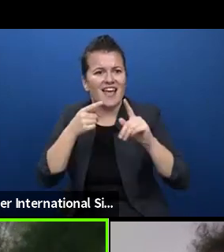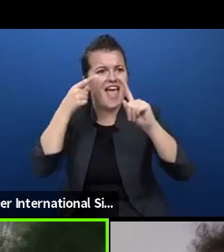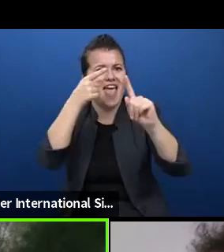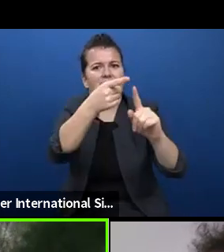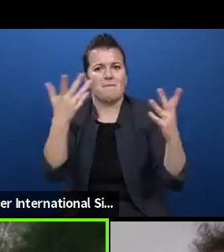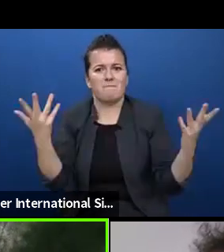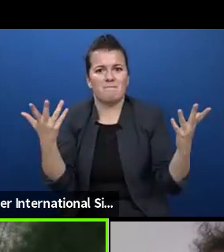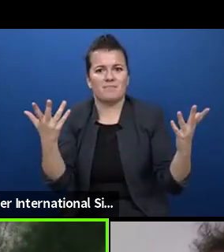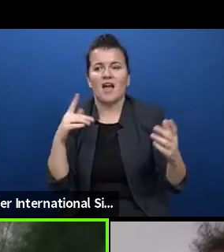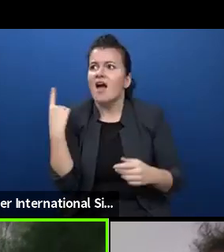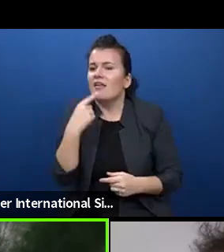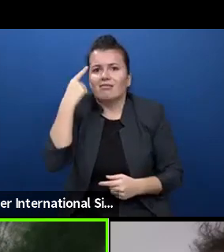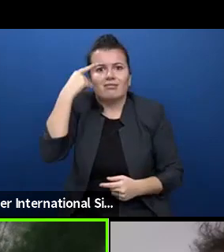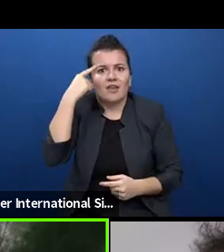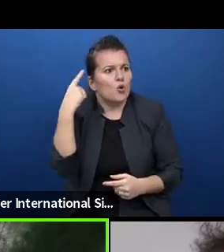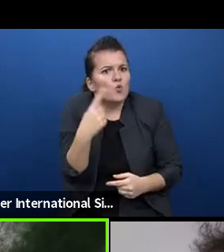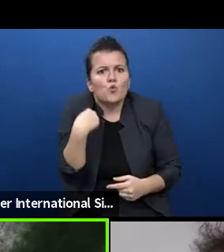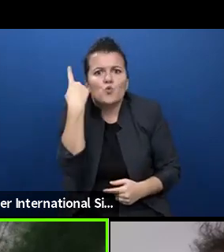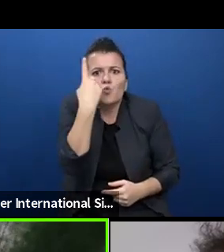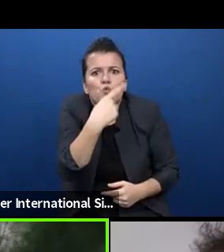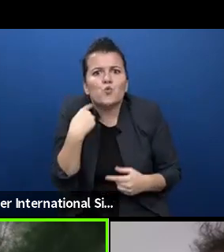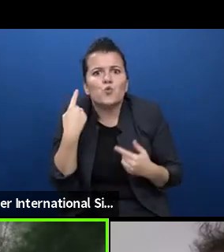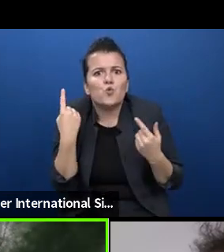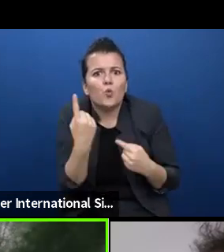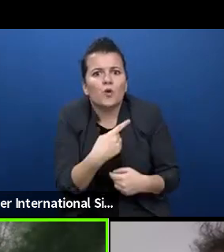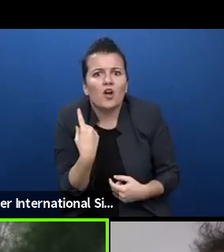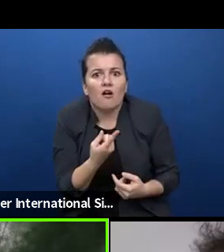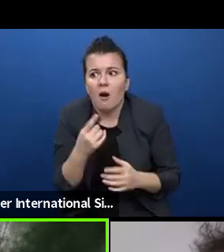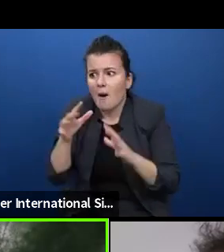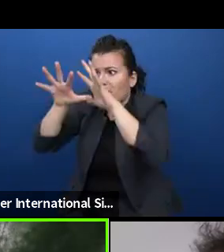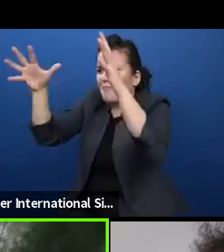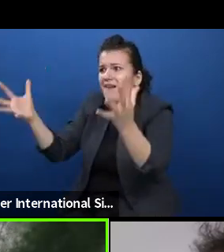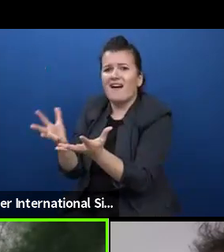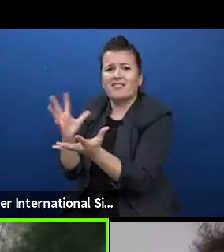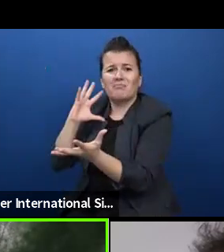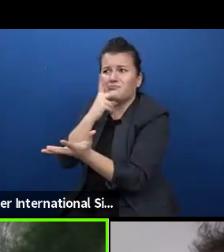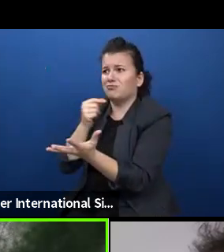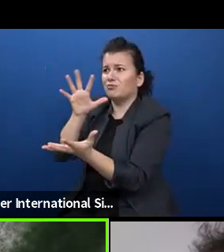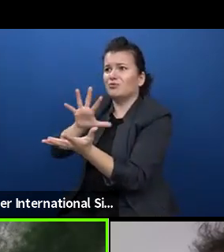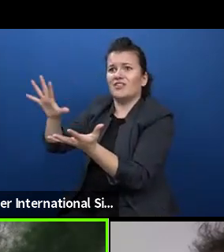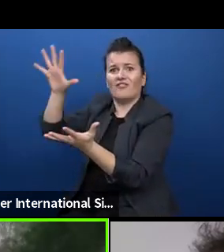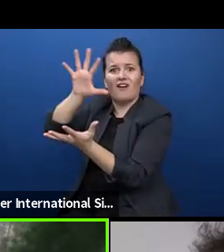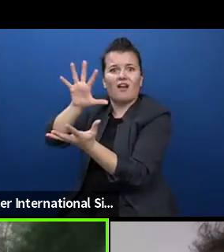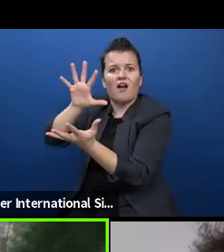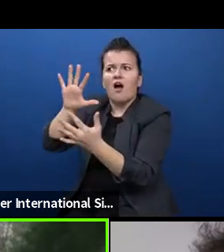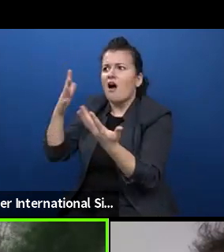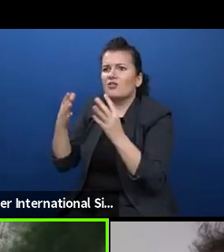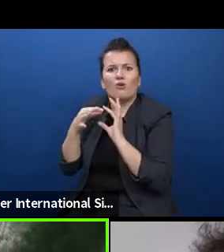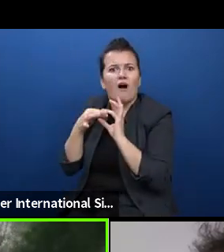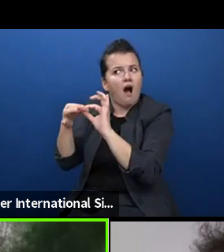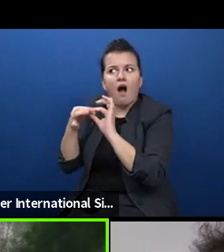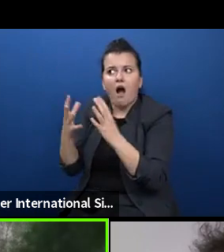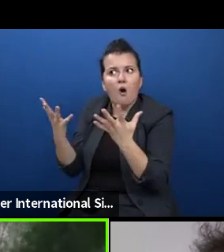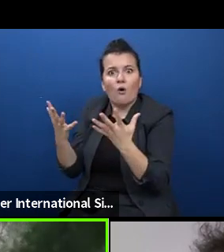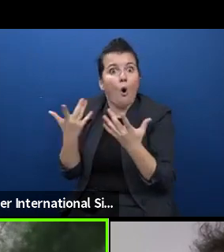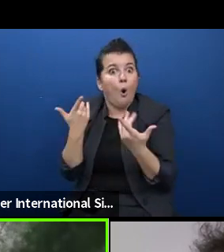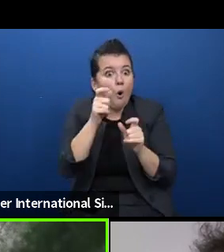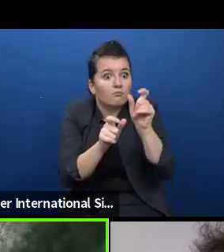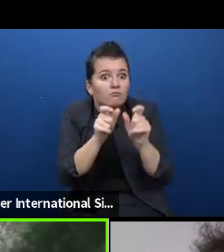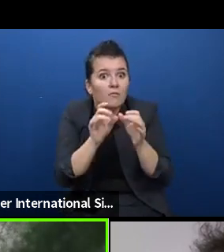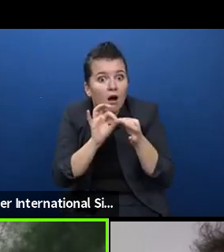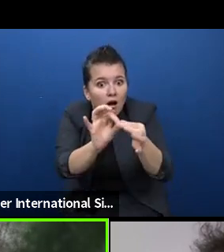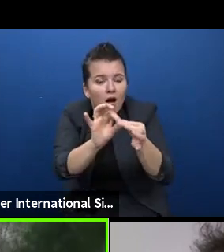in relation to this absolutely wonderful planet we live on. And in relation to one another and our communities is the most